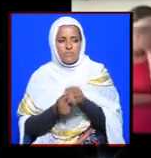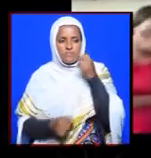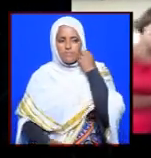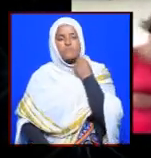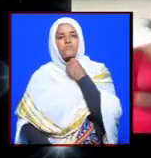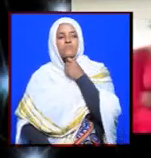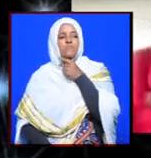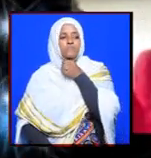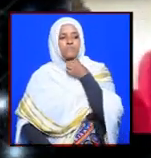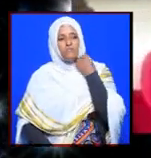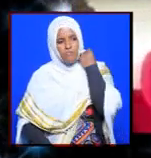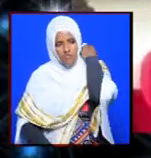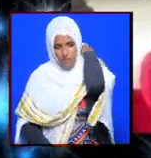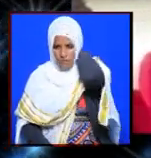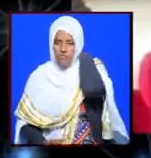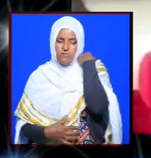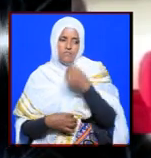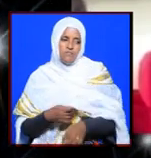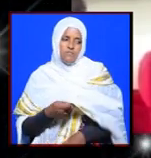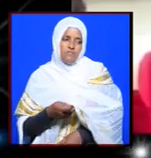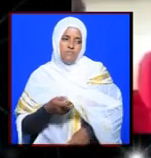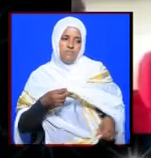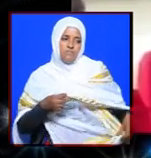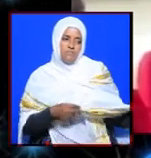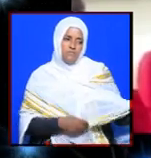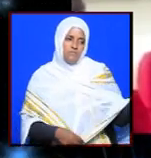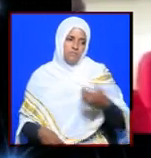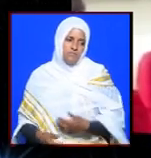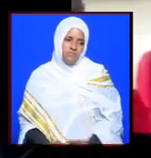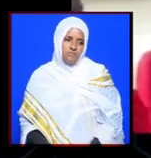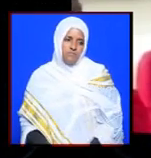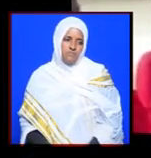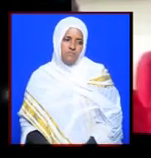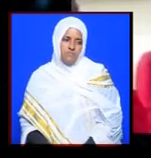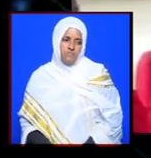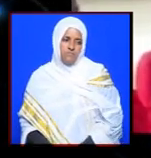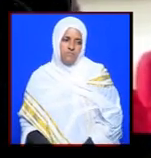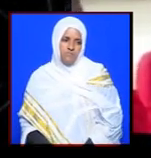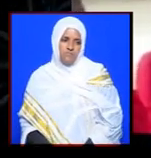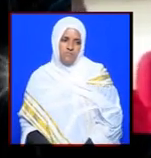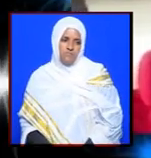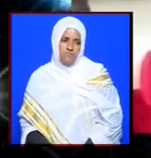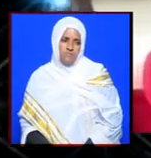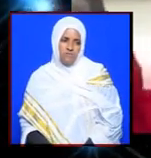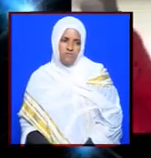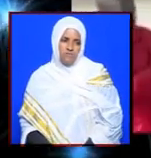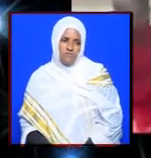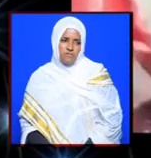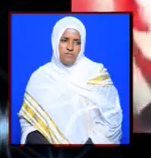Some people are fasting, but they're going to eat the fulfillment from above. Wake up!